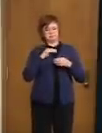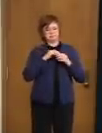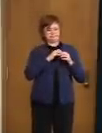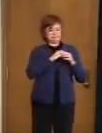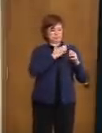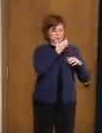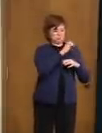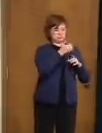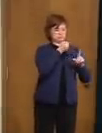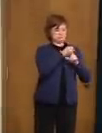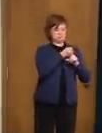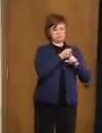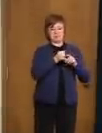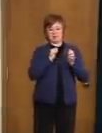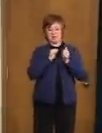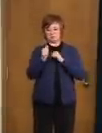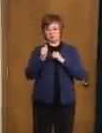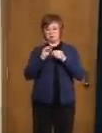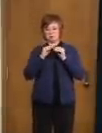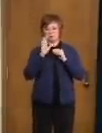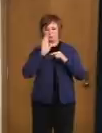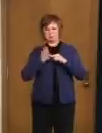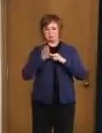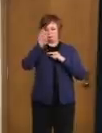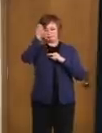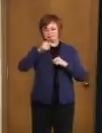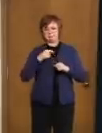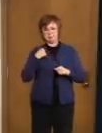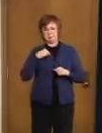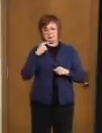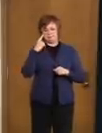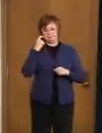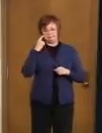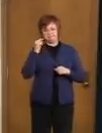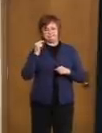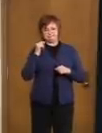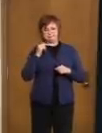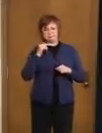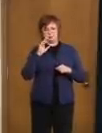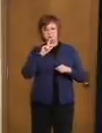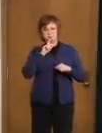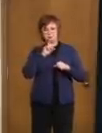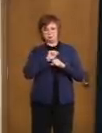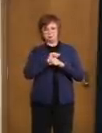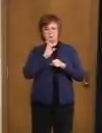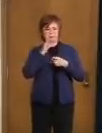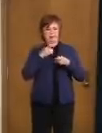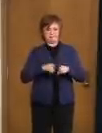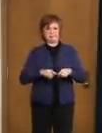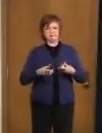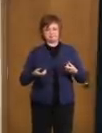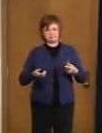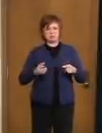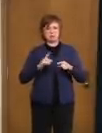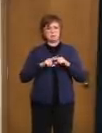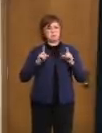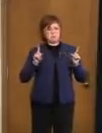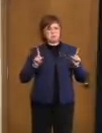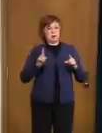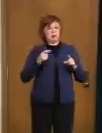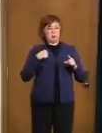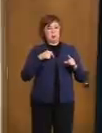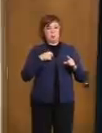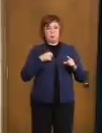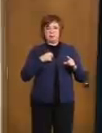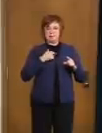post the holiday season. We didn't expect that it would be 100% universal compliance. However, we hoped for that. But we did see, with these very